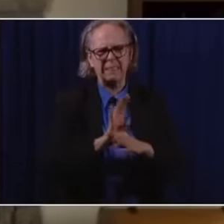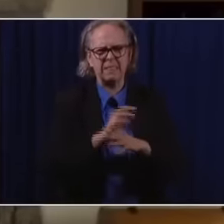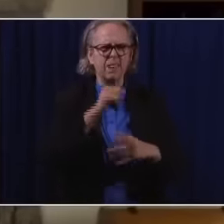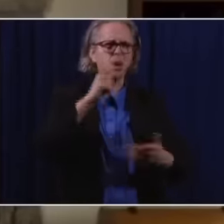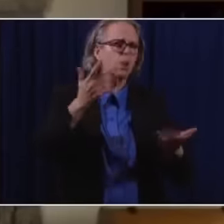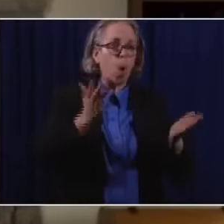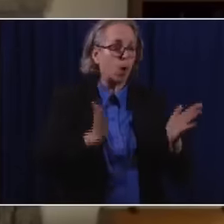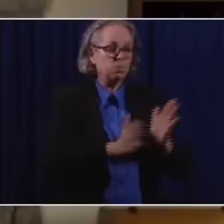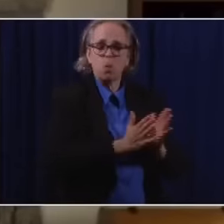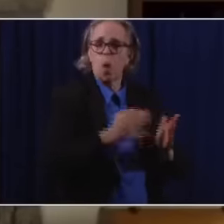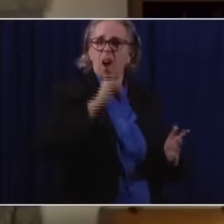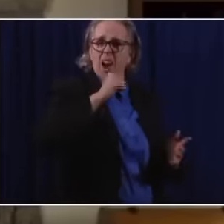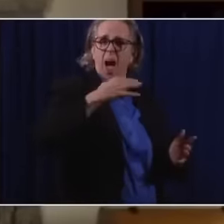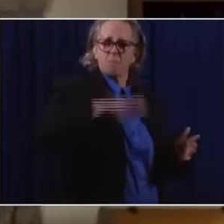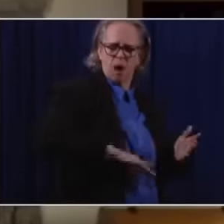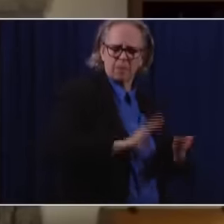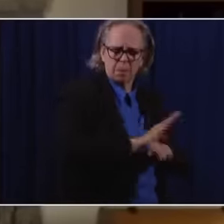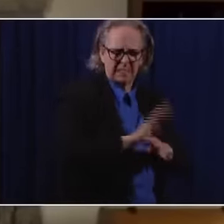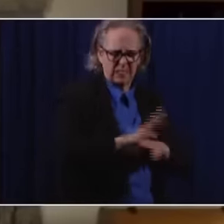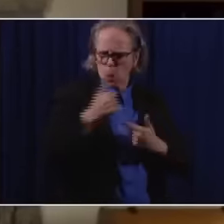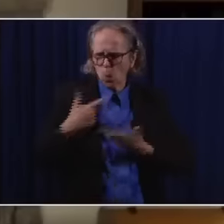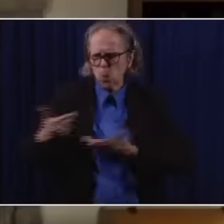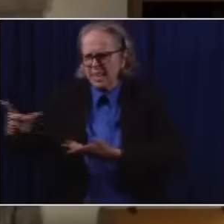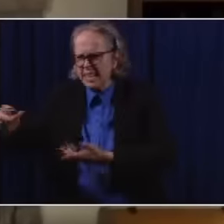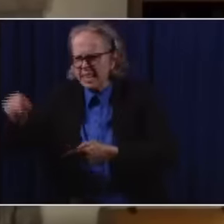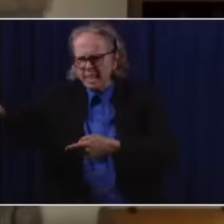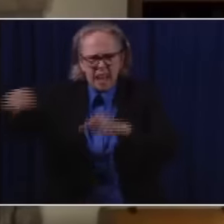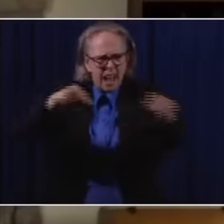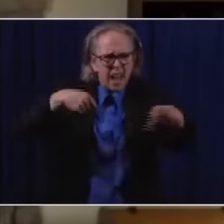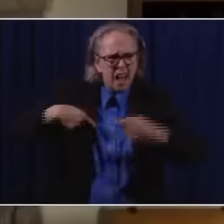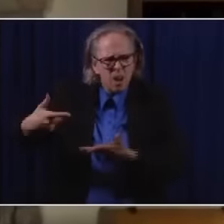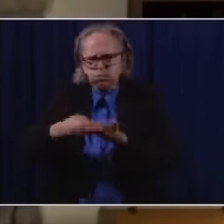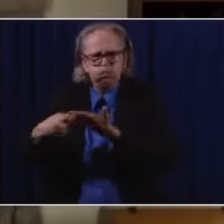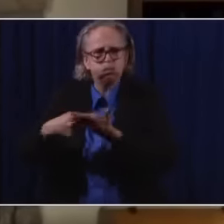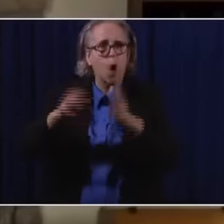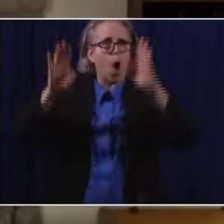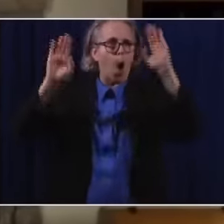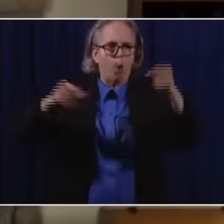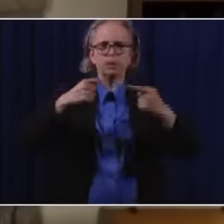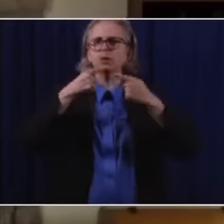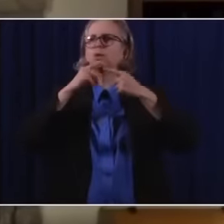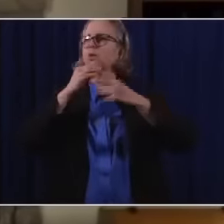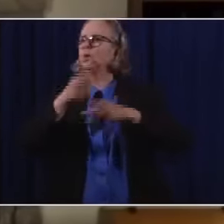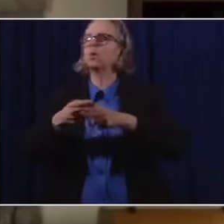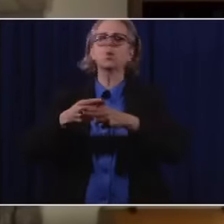joint announcement with the legislative leaders.